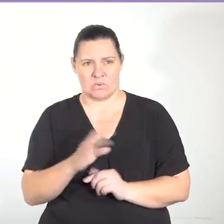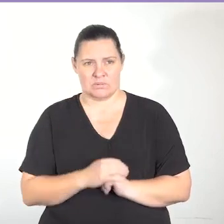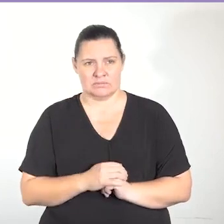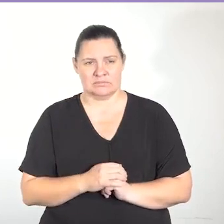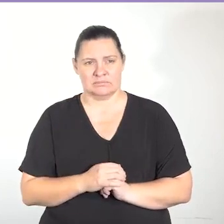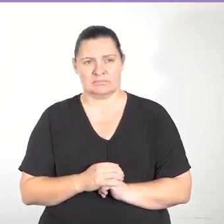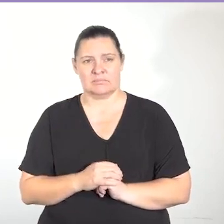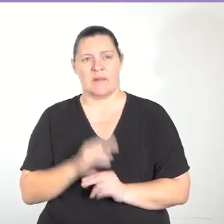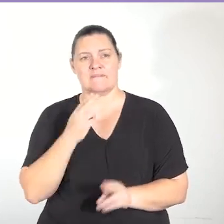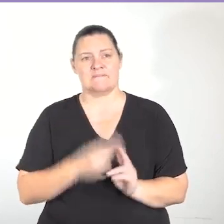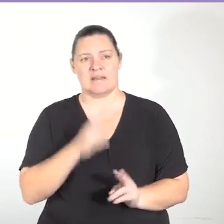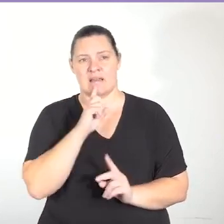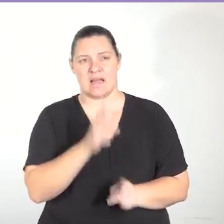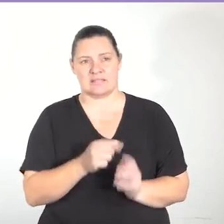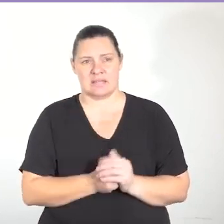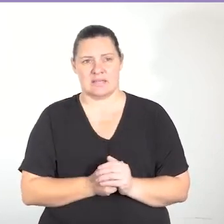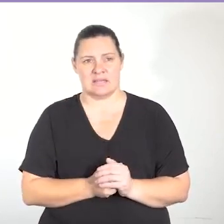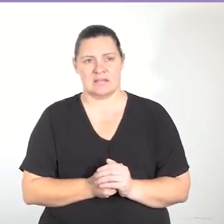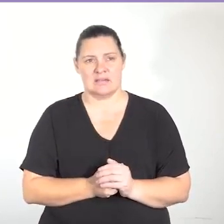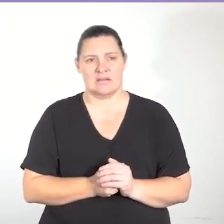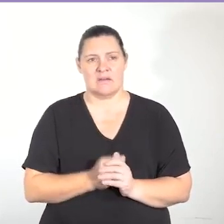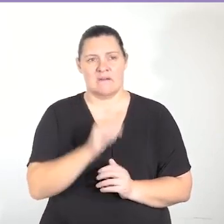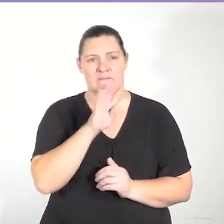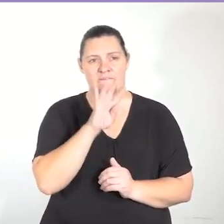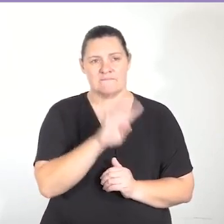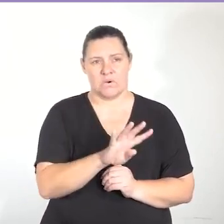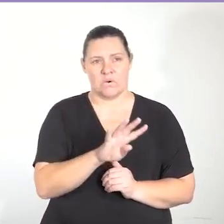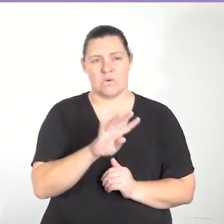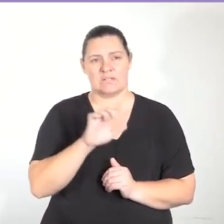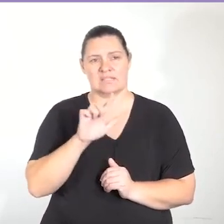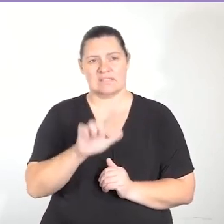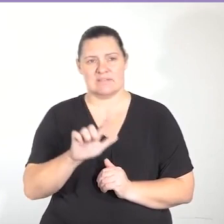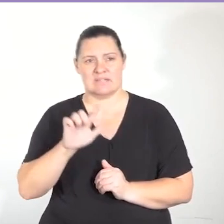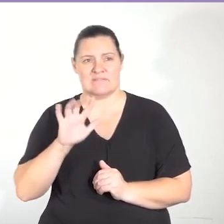the 4. And my final answer is going to be